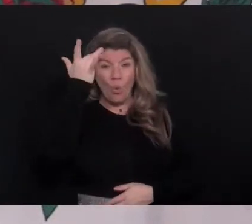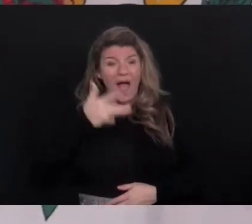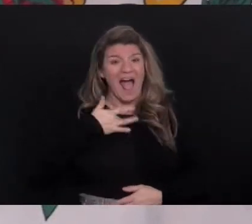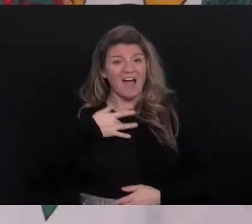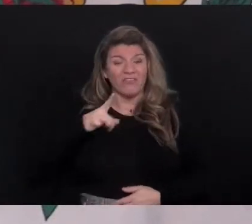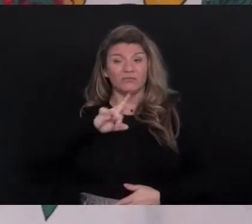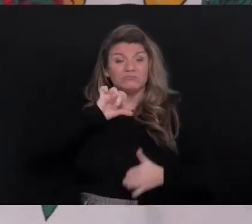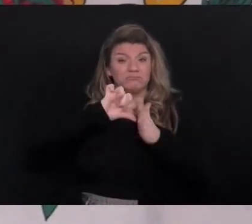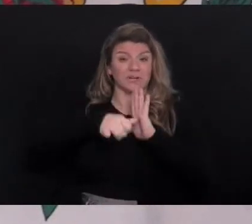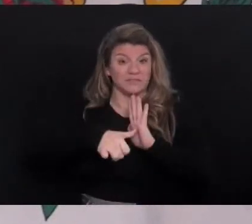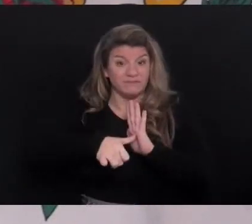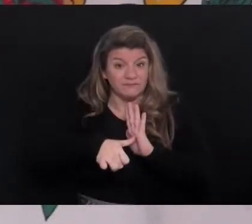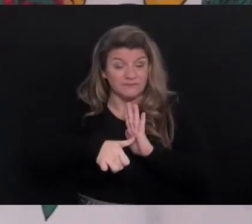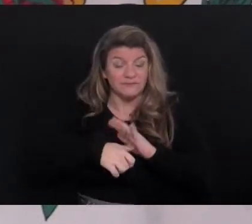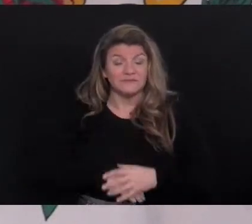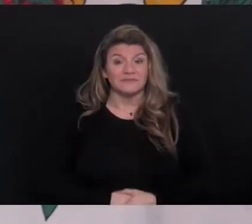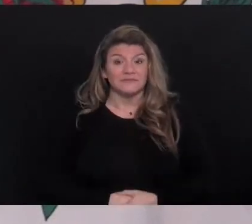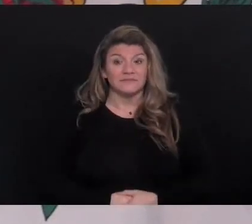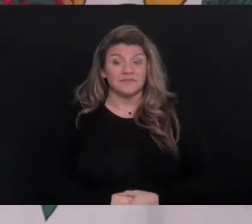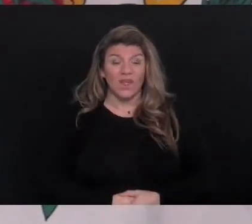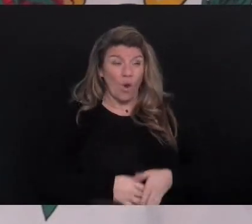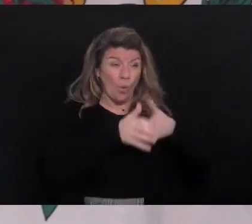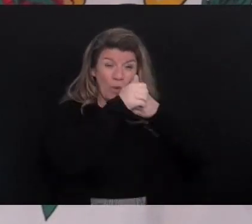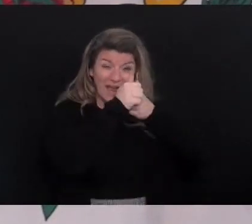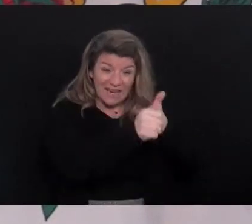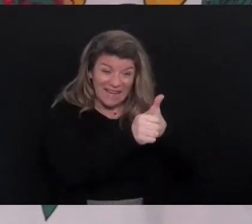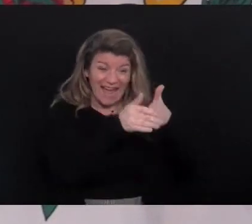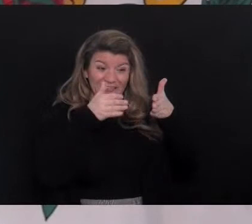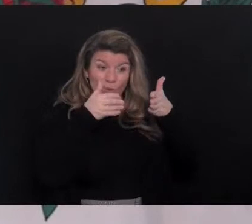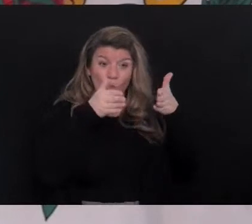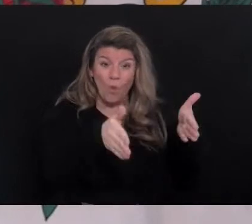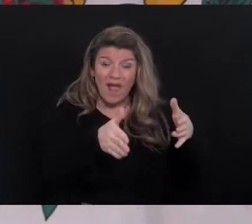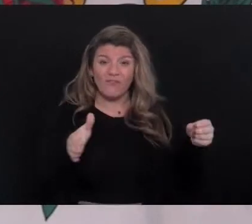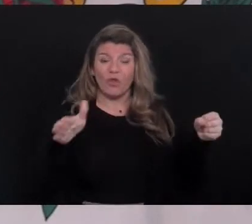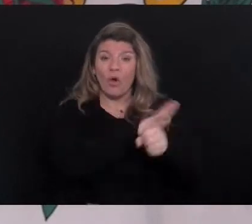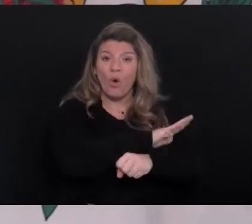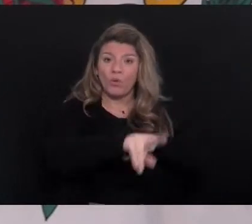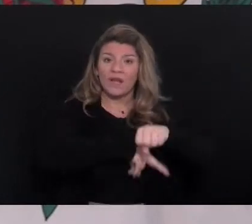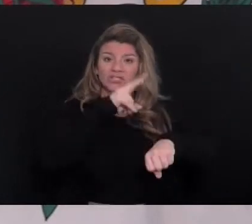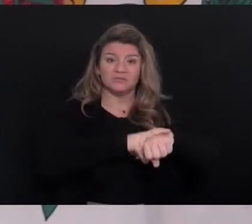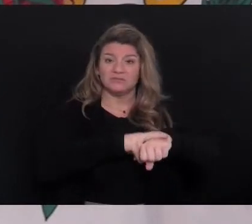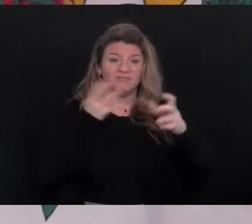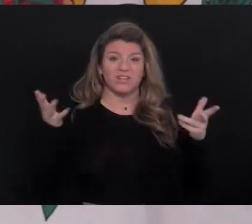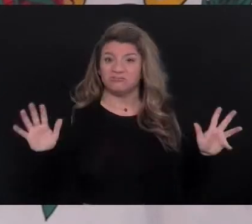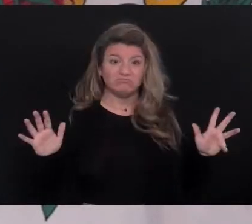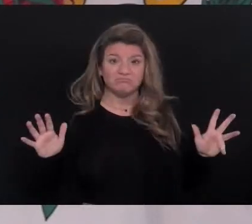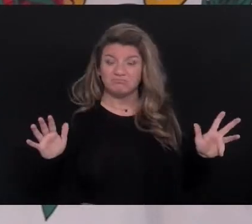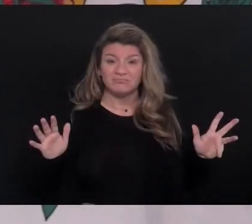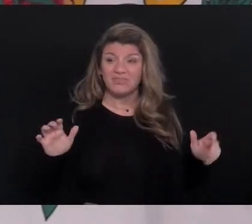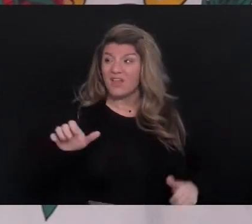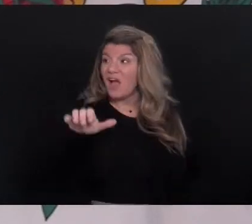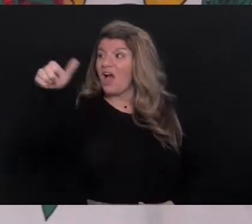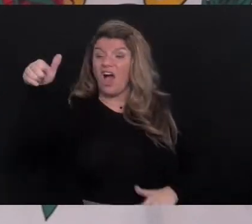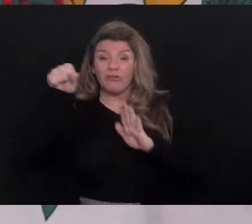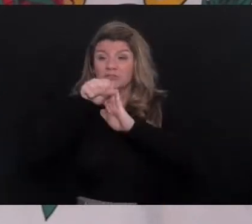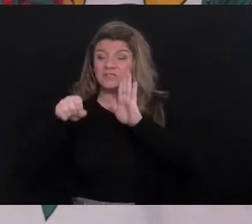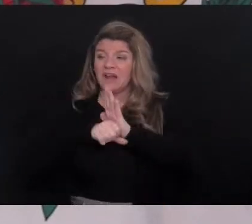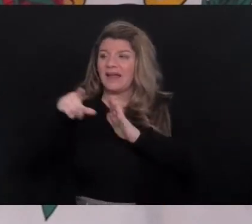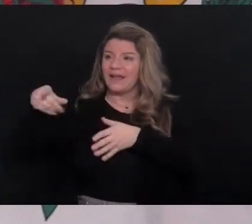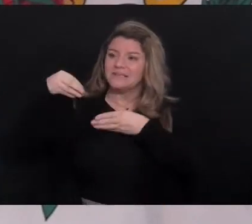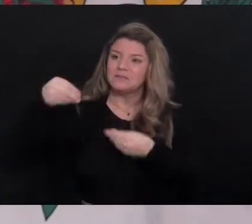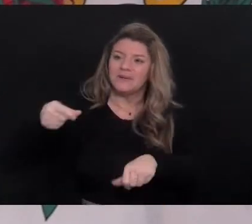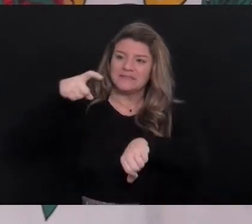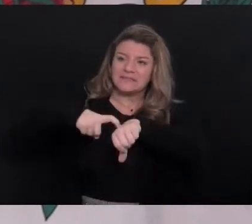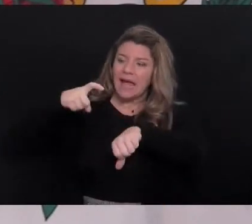really do. We led the way for the entire nation right out of the gate. While the other states spent weeks